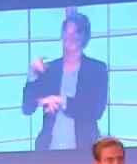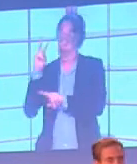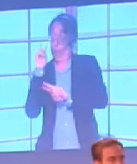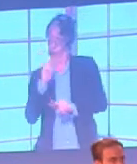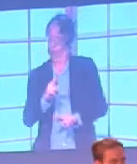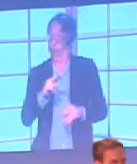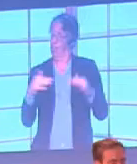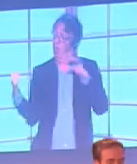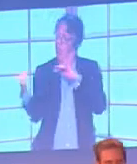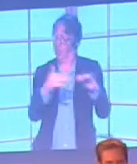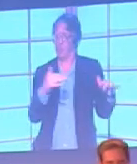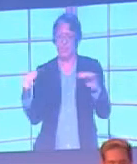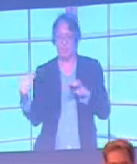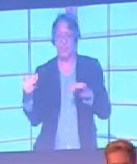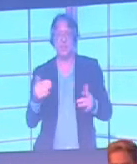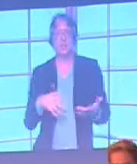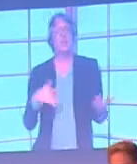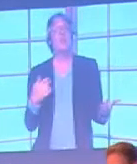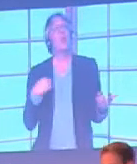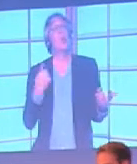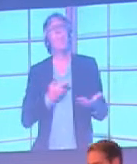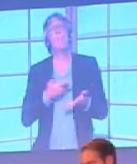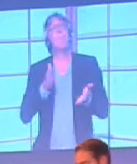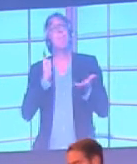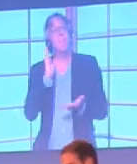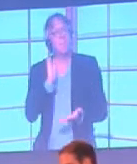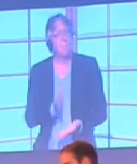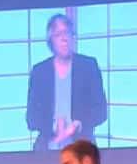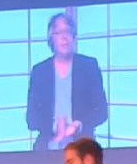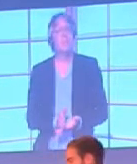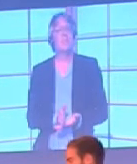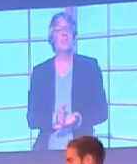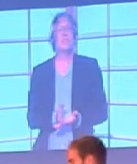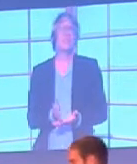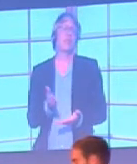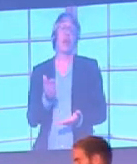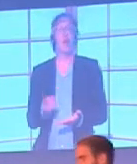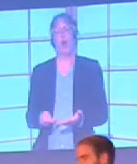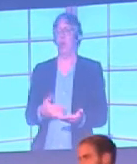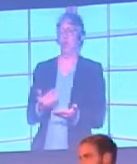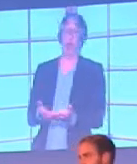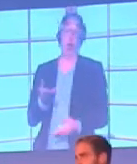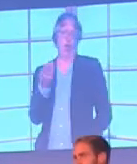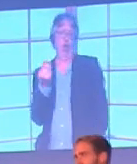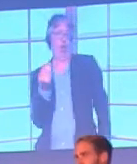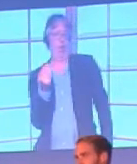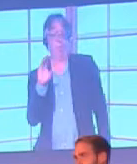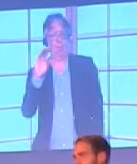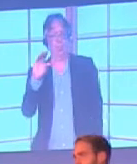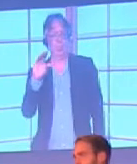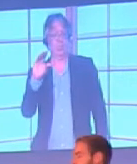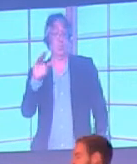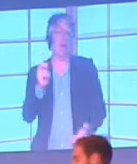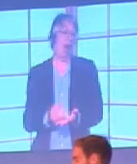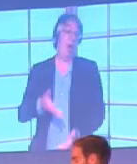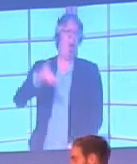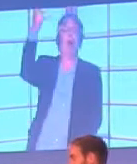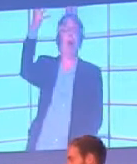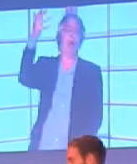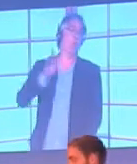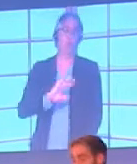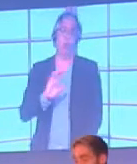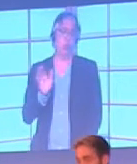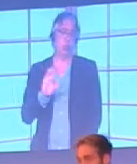believe that we have to offer a price which makes them come and discover the